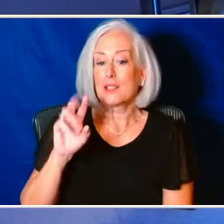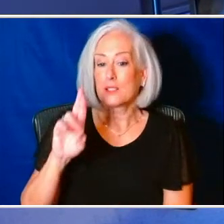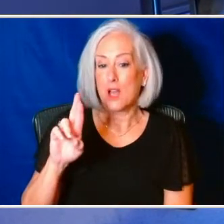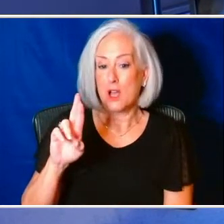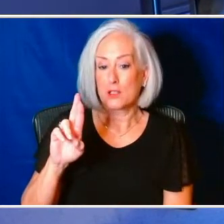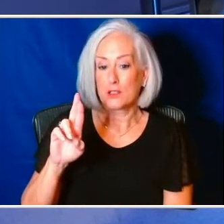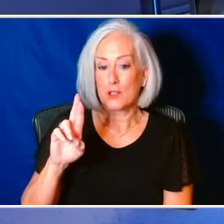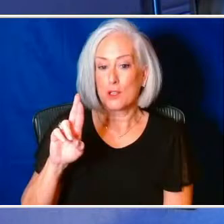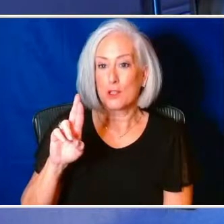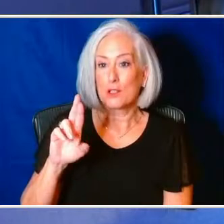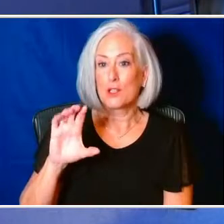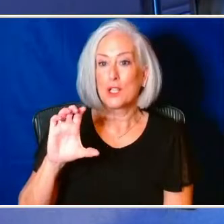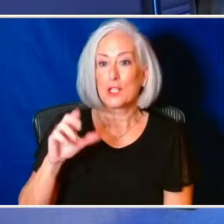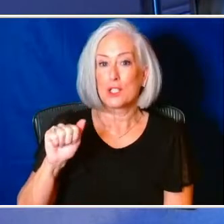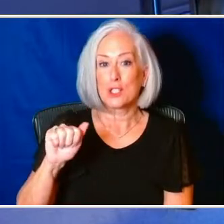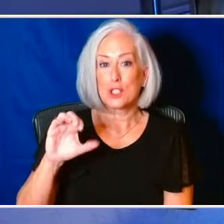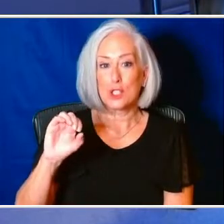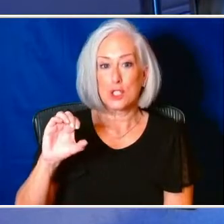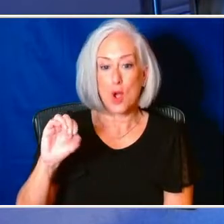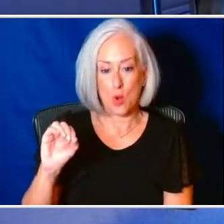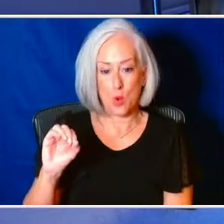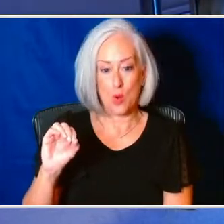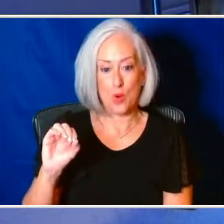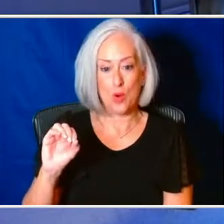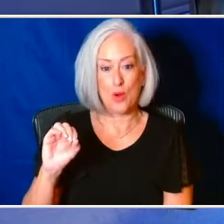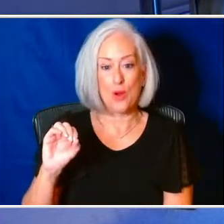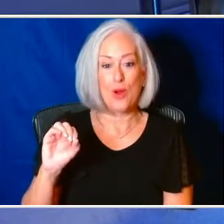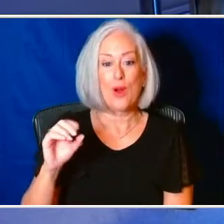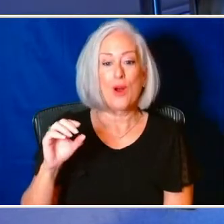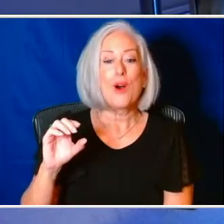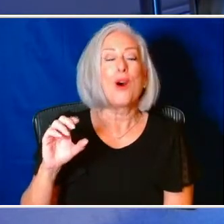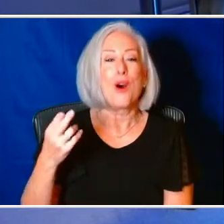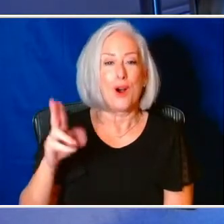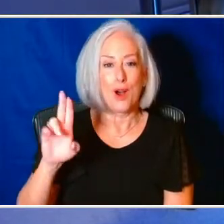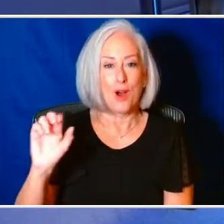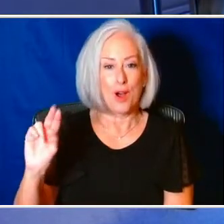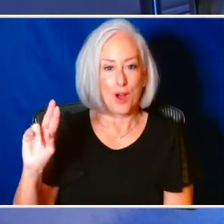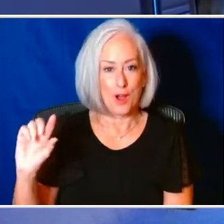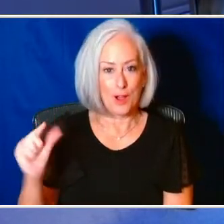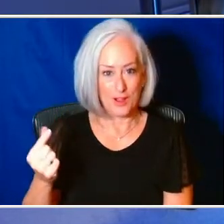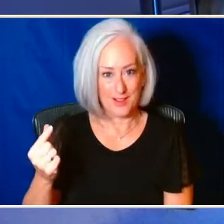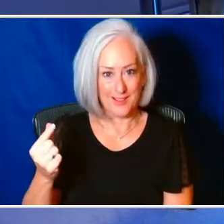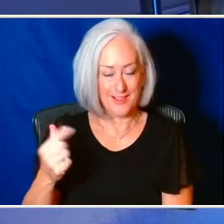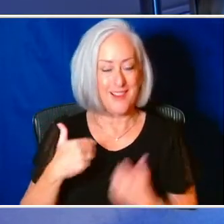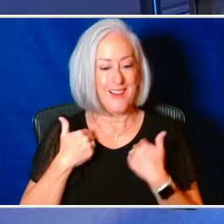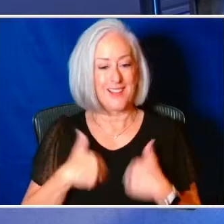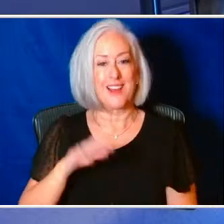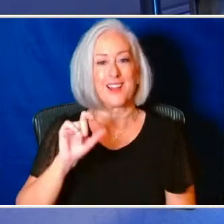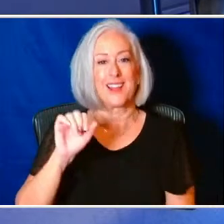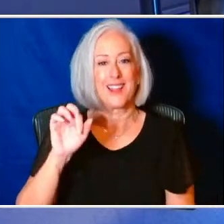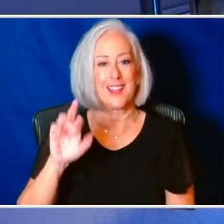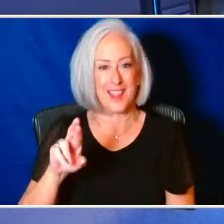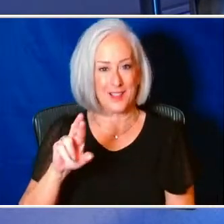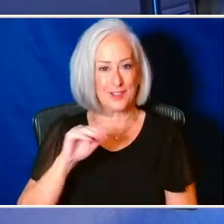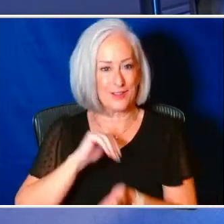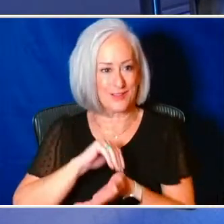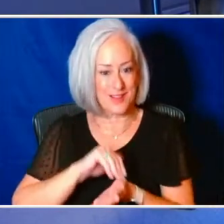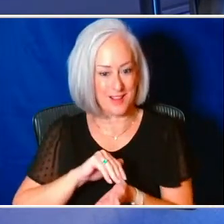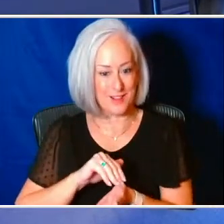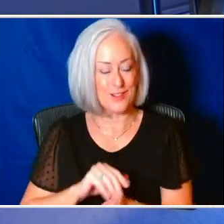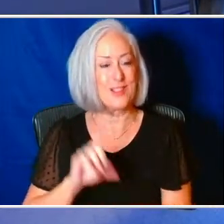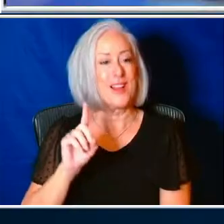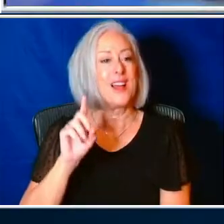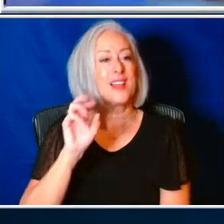Close? Huang. I know the Huang part. I was trying to get the first name right. A lung cancer medical oncologist, and Dr. Ali Khan Naji, a thoracic